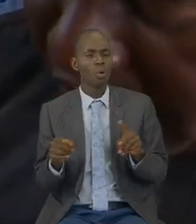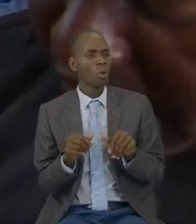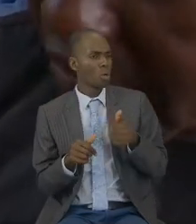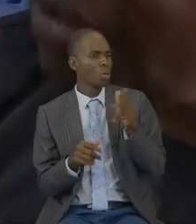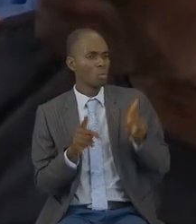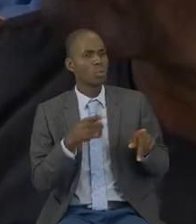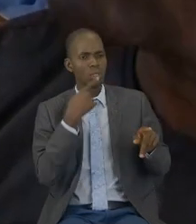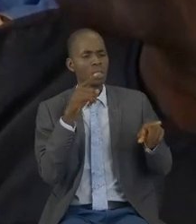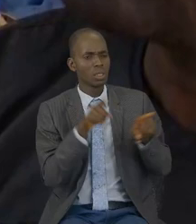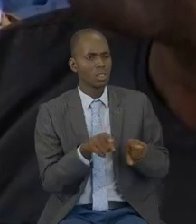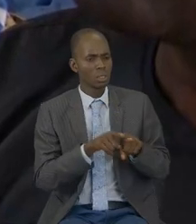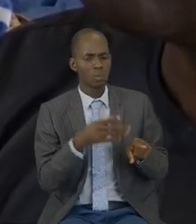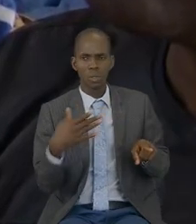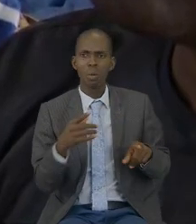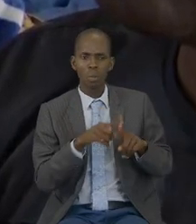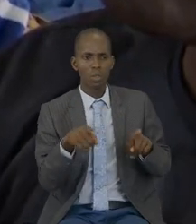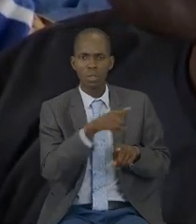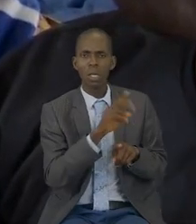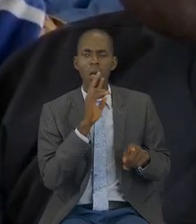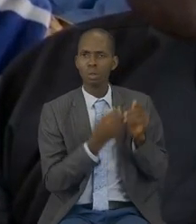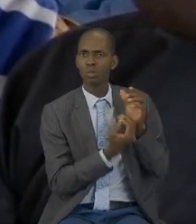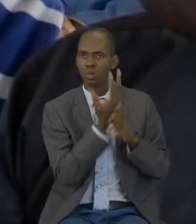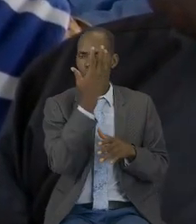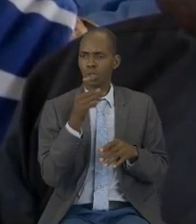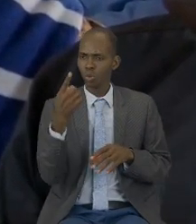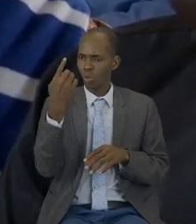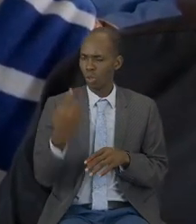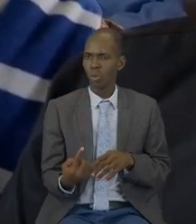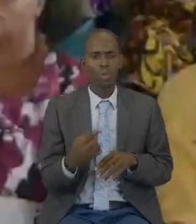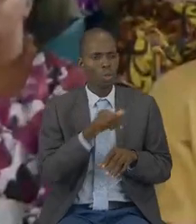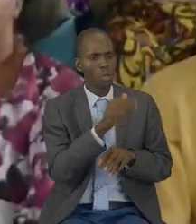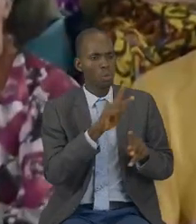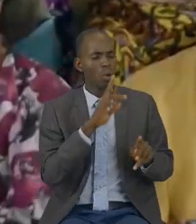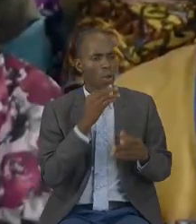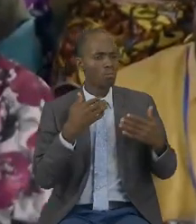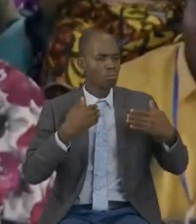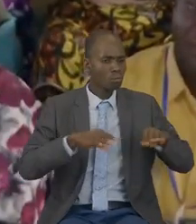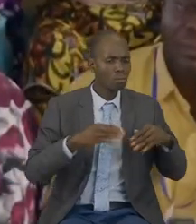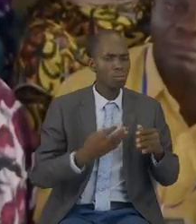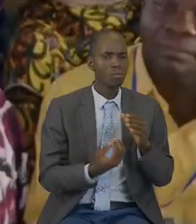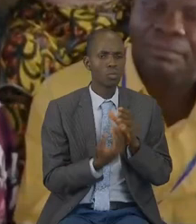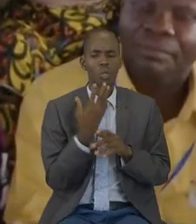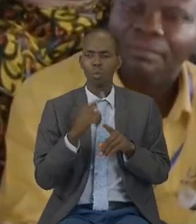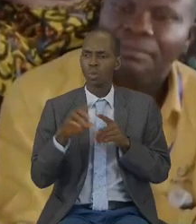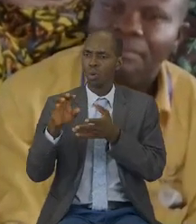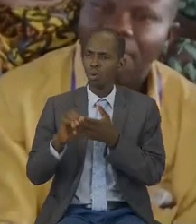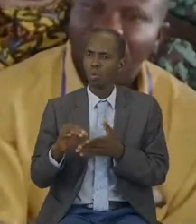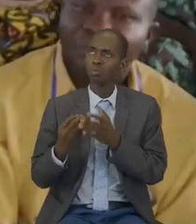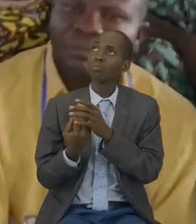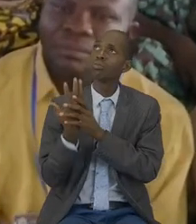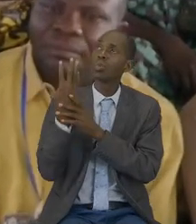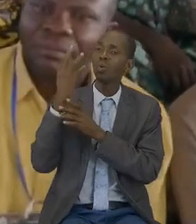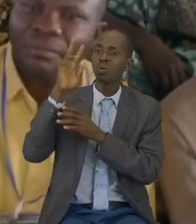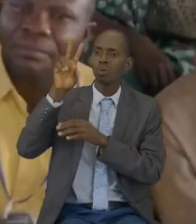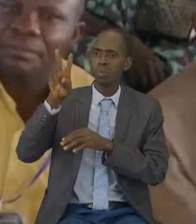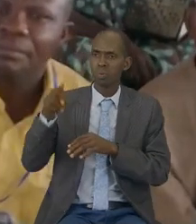and they're making progress and they're doing all their sales and everything, but just going down and down and down. And then